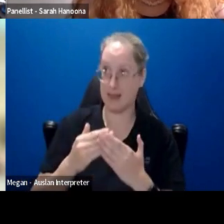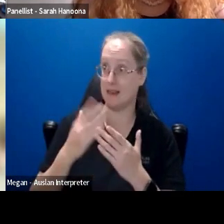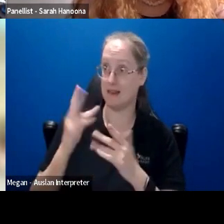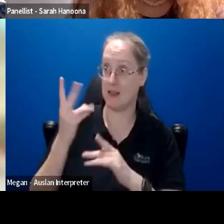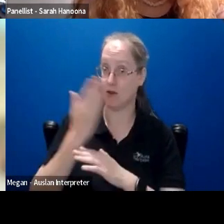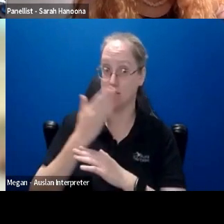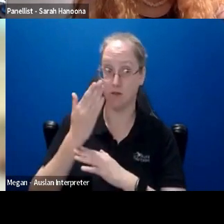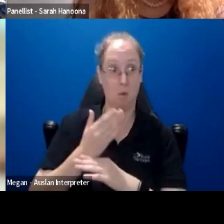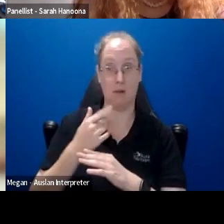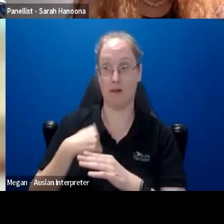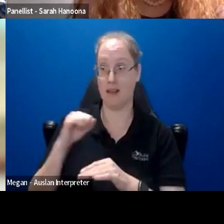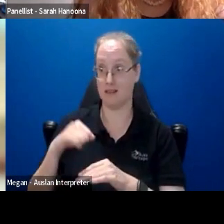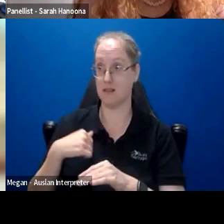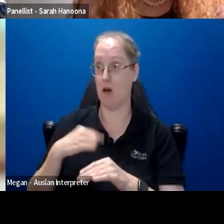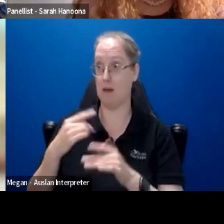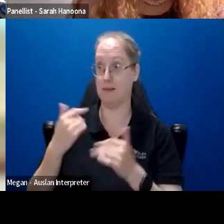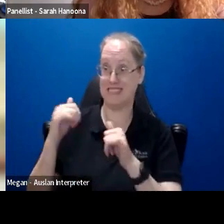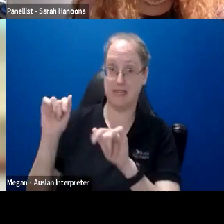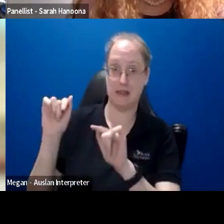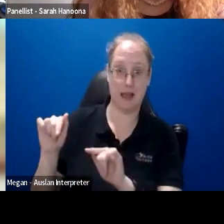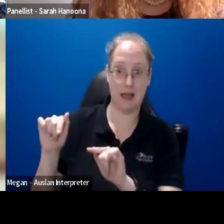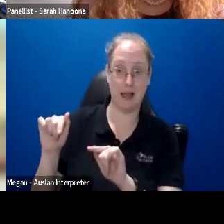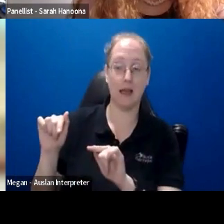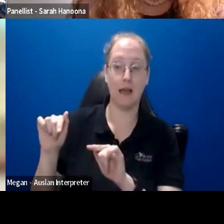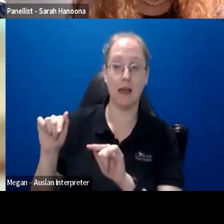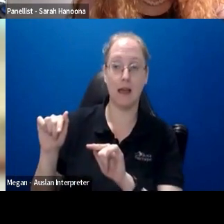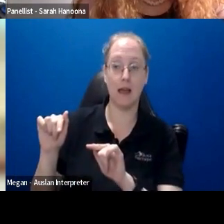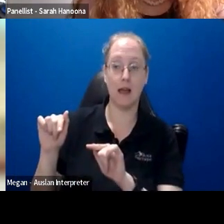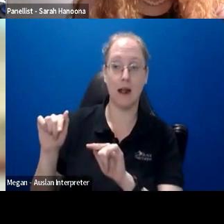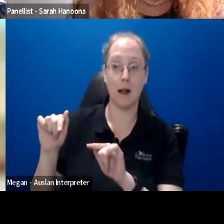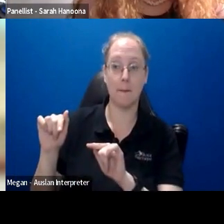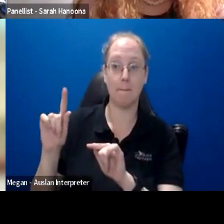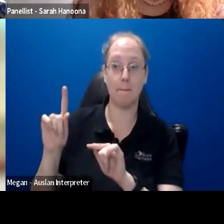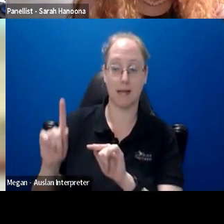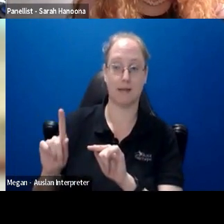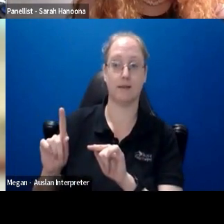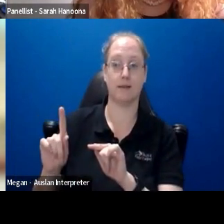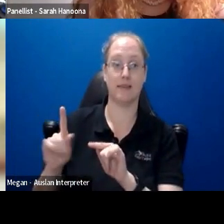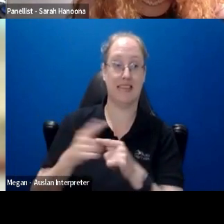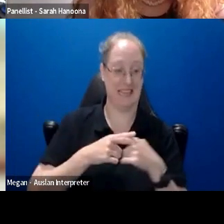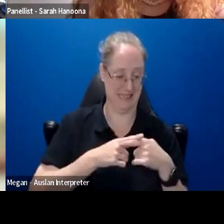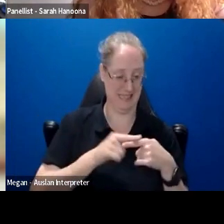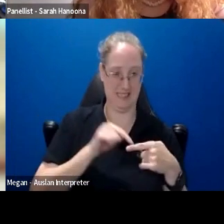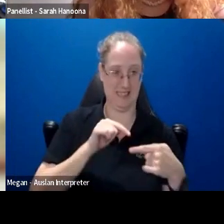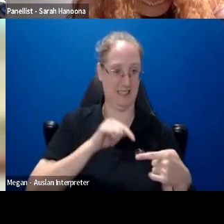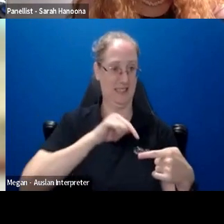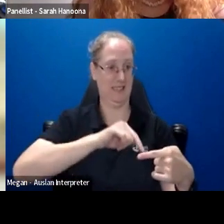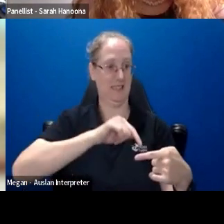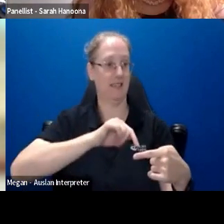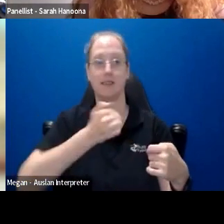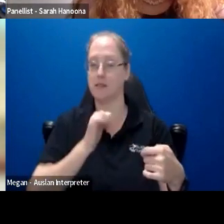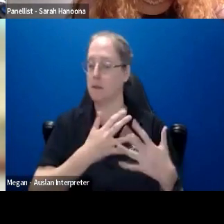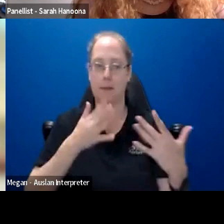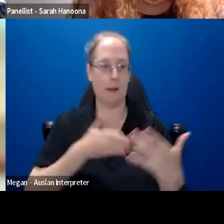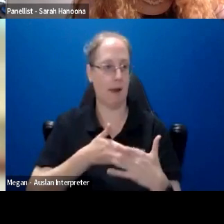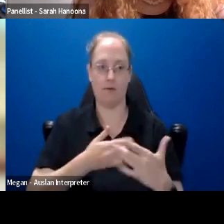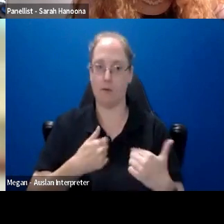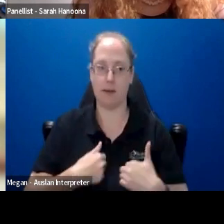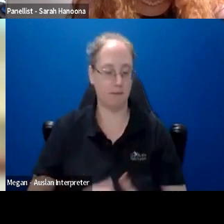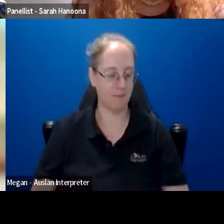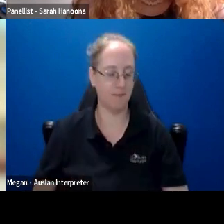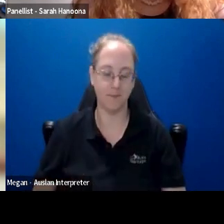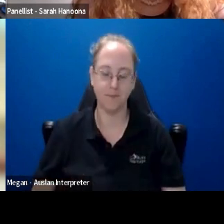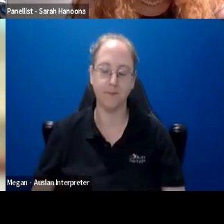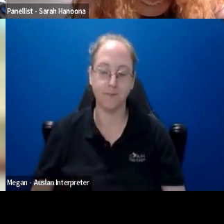school or like succeeding, but it's really English is still the main barrier for me. And I